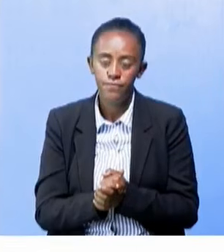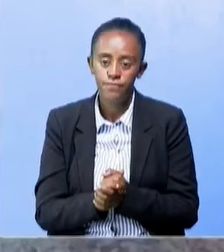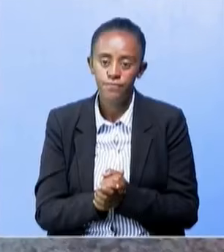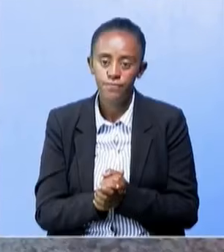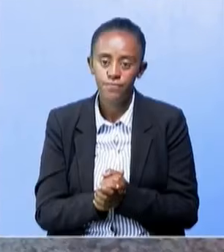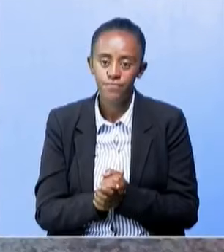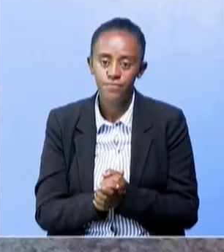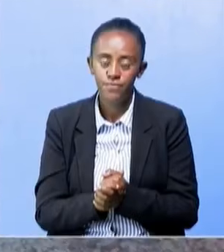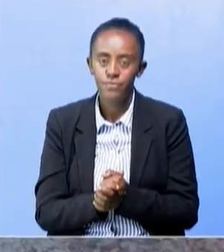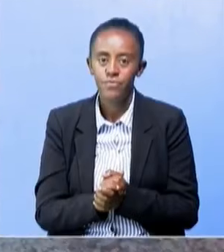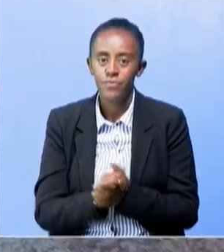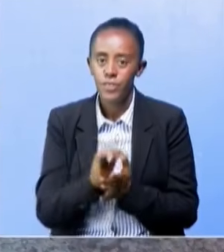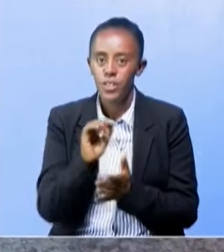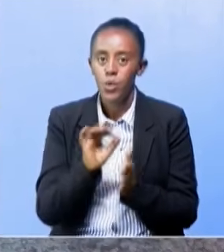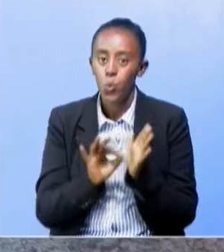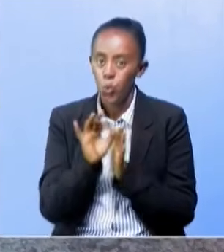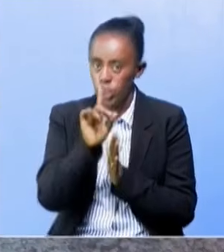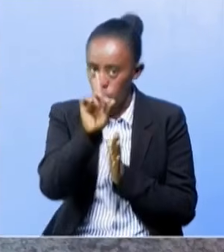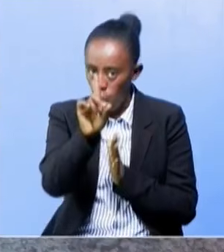Question number 1.